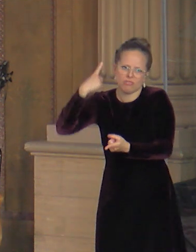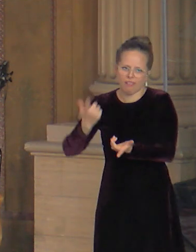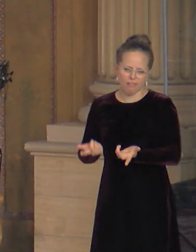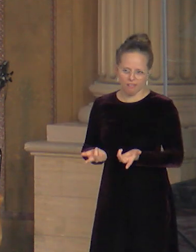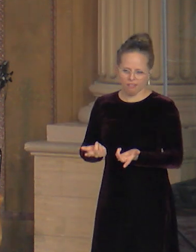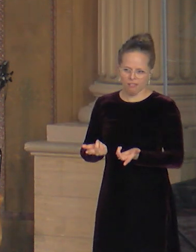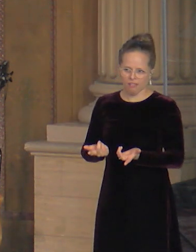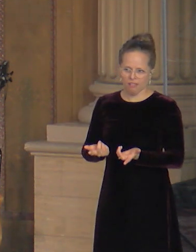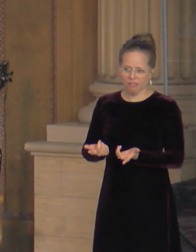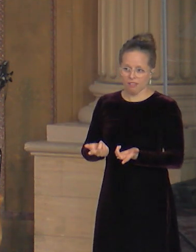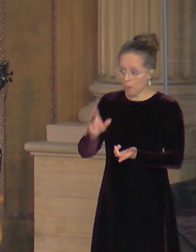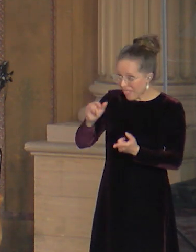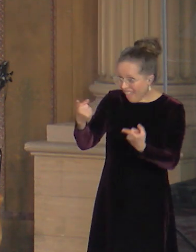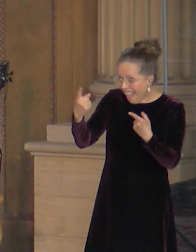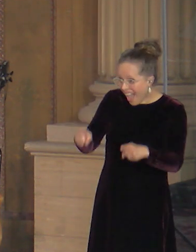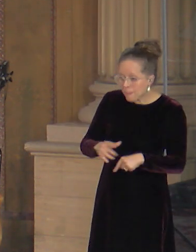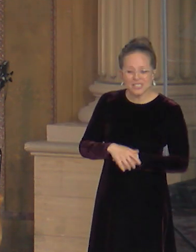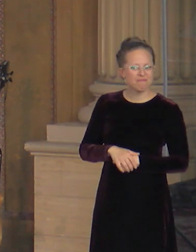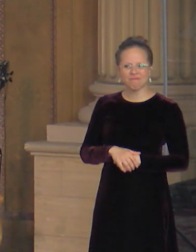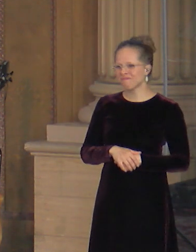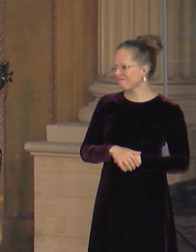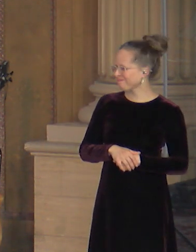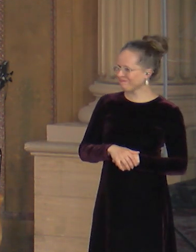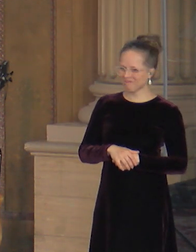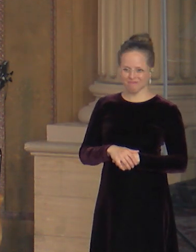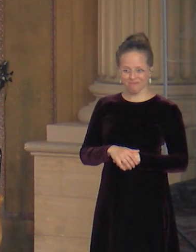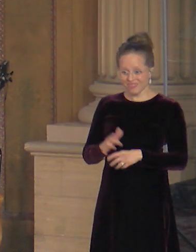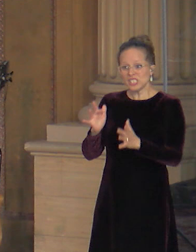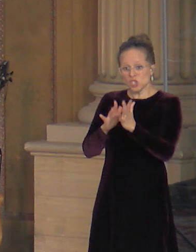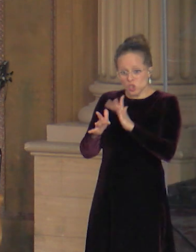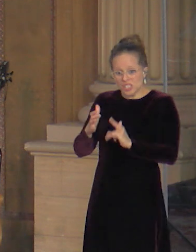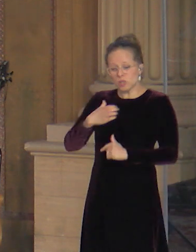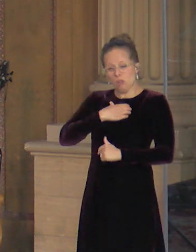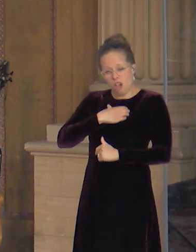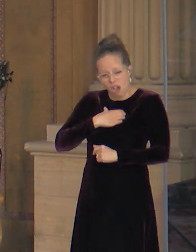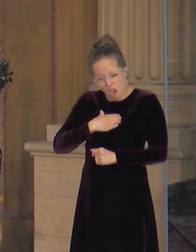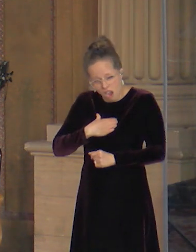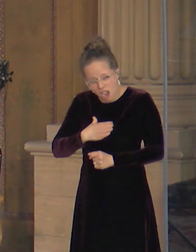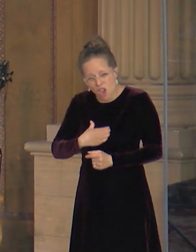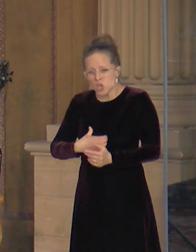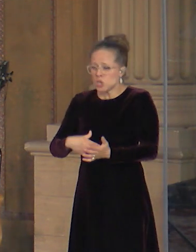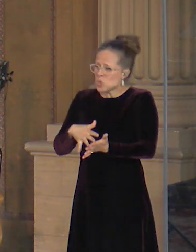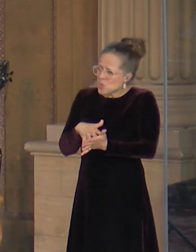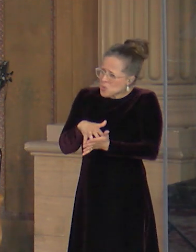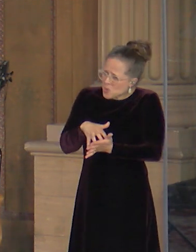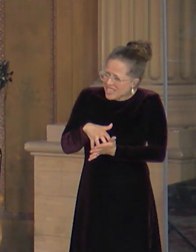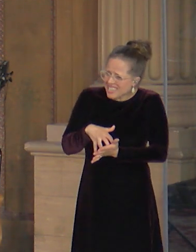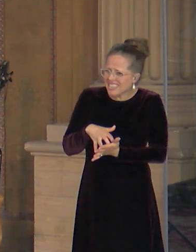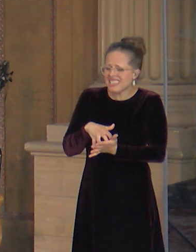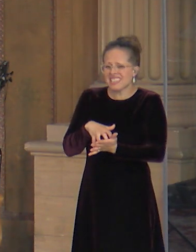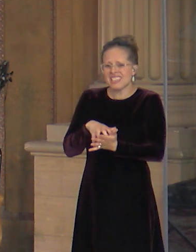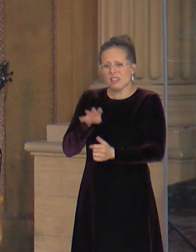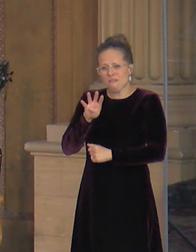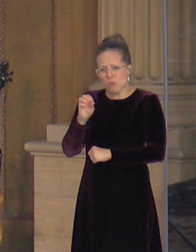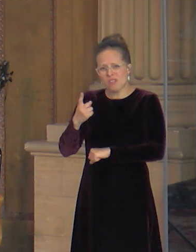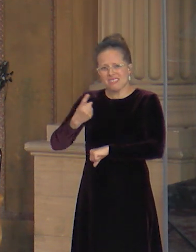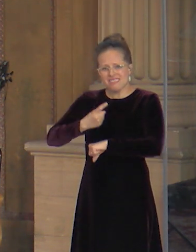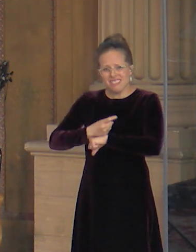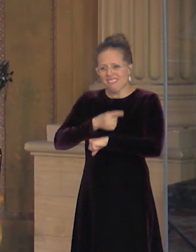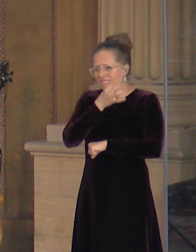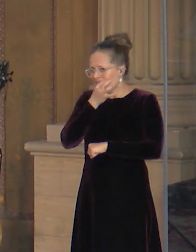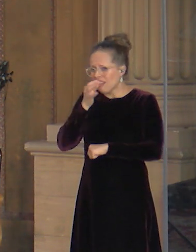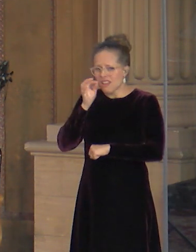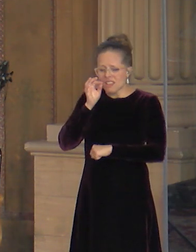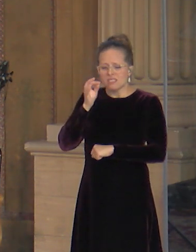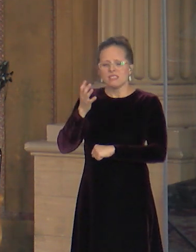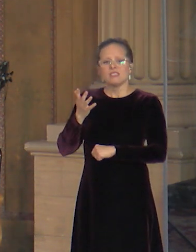but he never did that so he was hungry and he was as weak as we would be after a 40-day fast and the